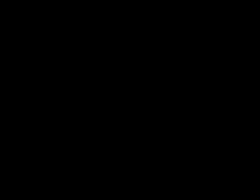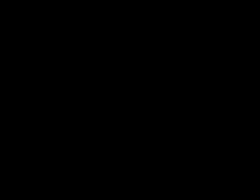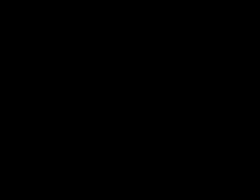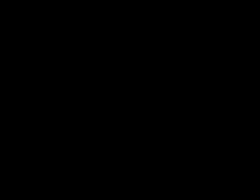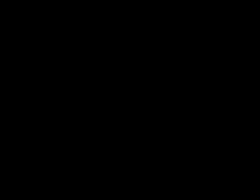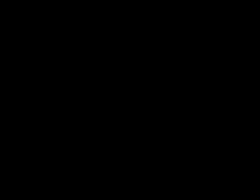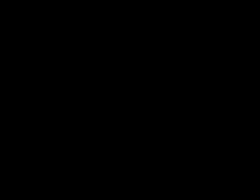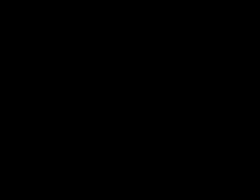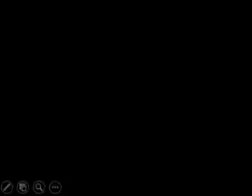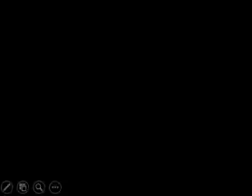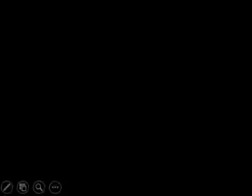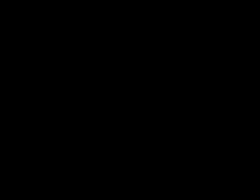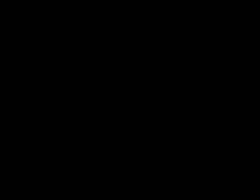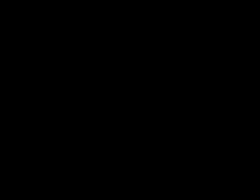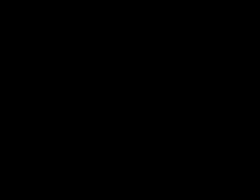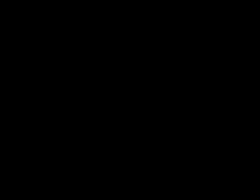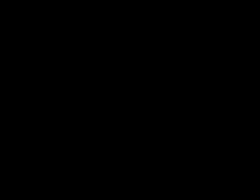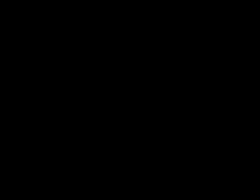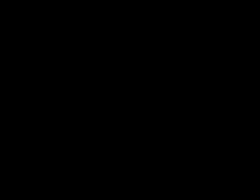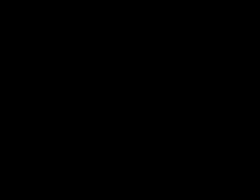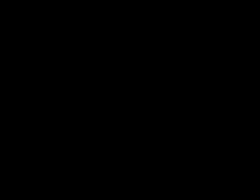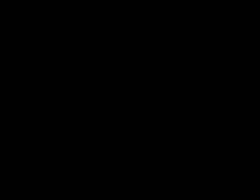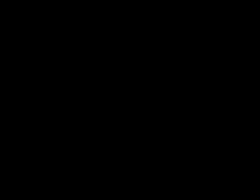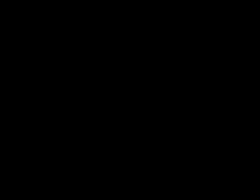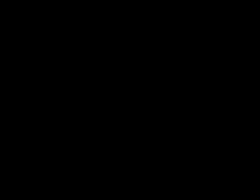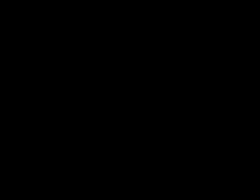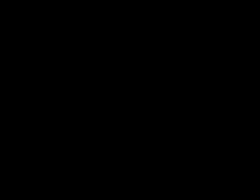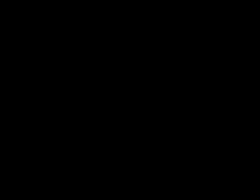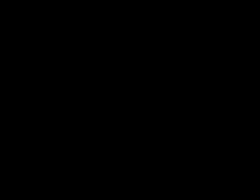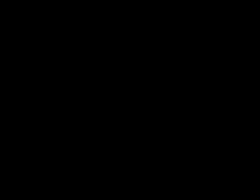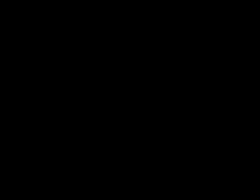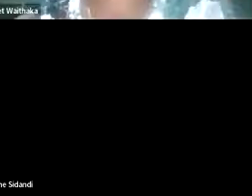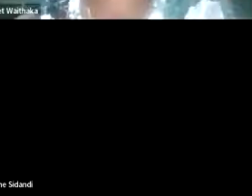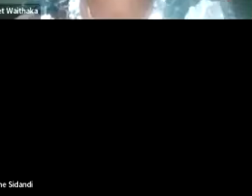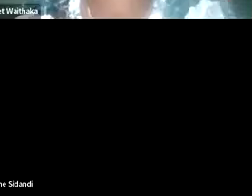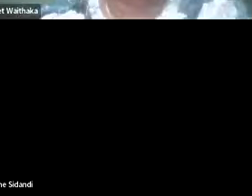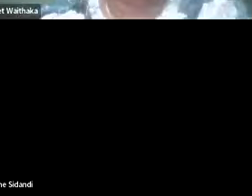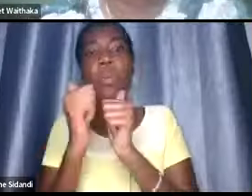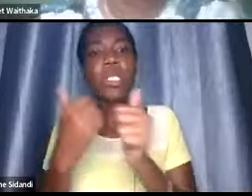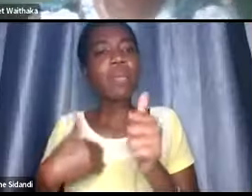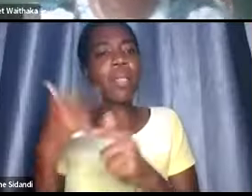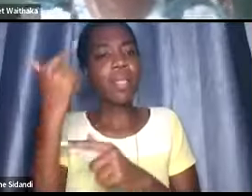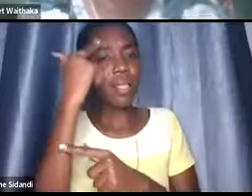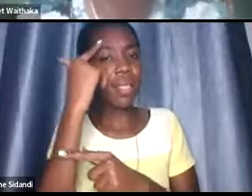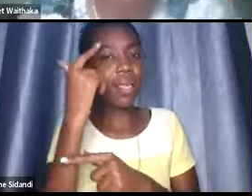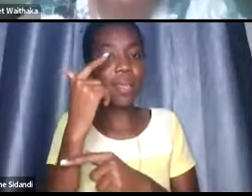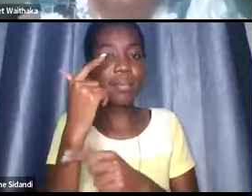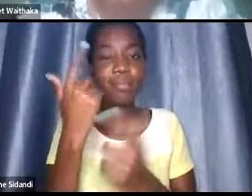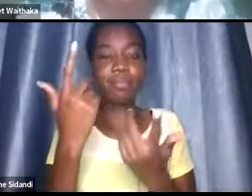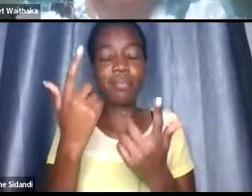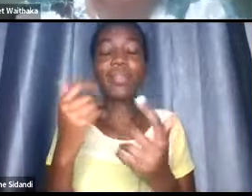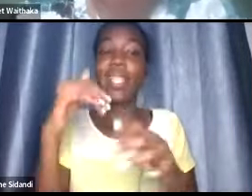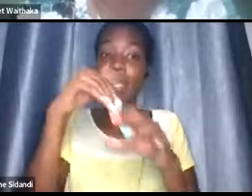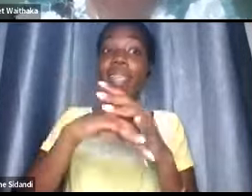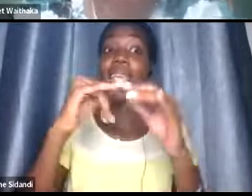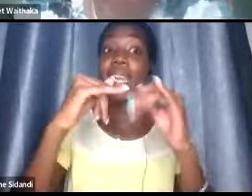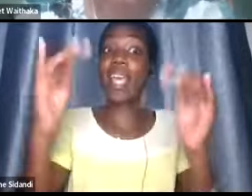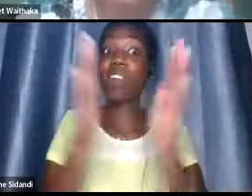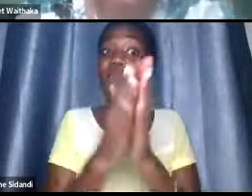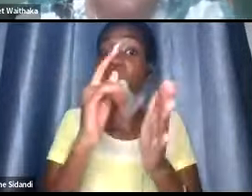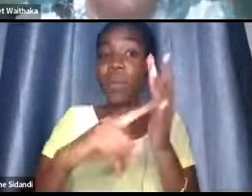our choice or those of our parents? Which I thought was quite in line with what we are trying to do